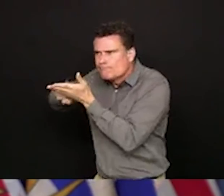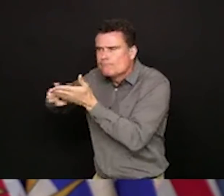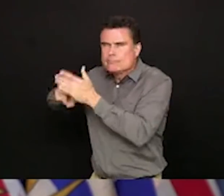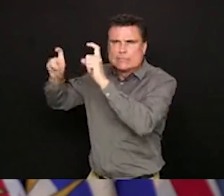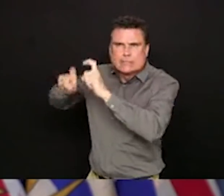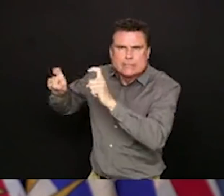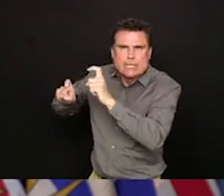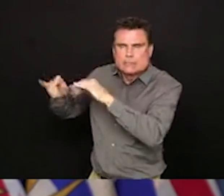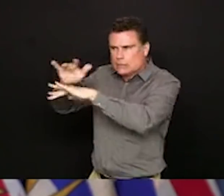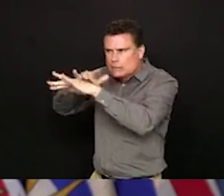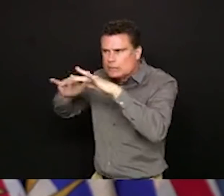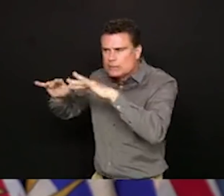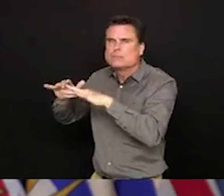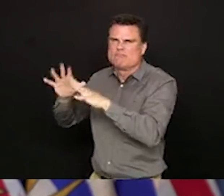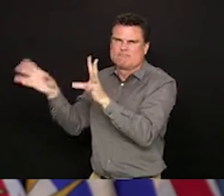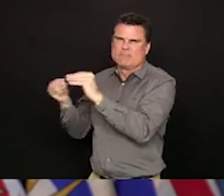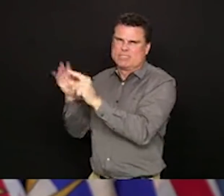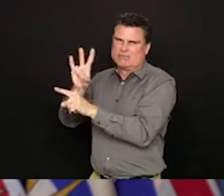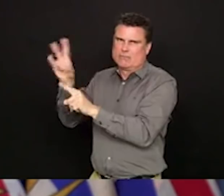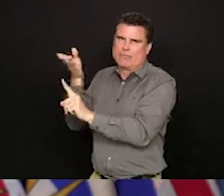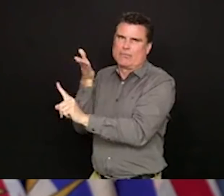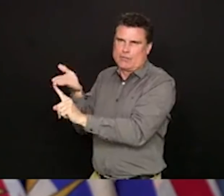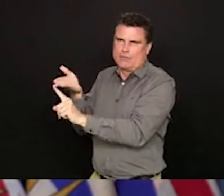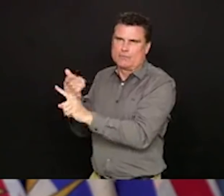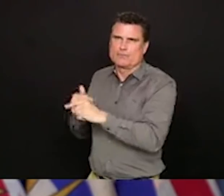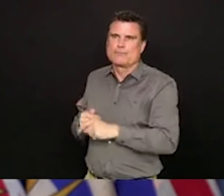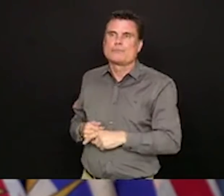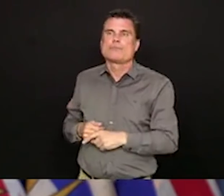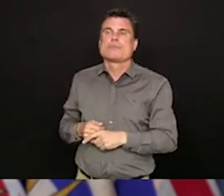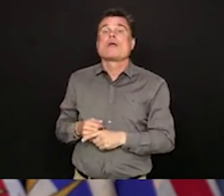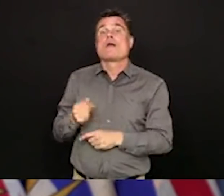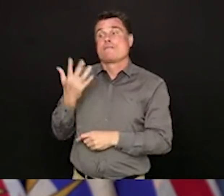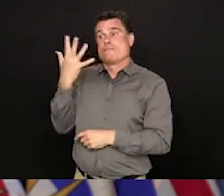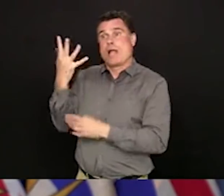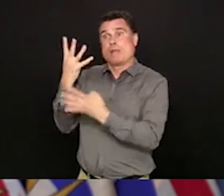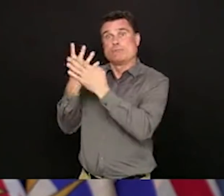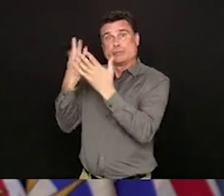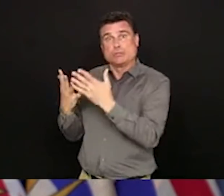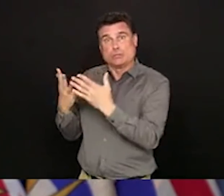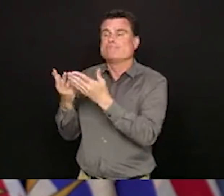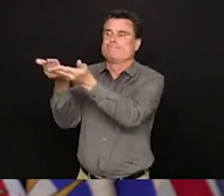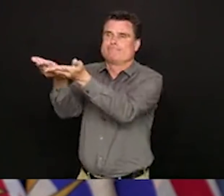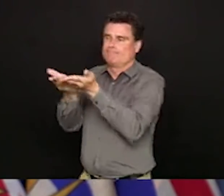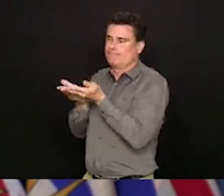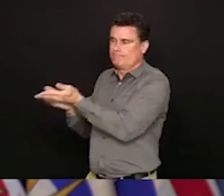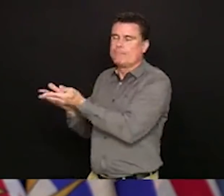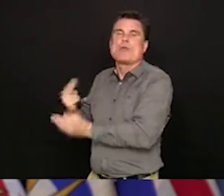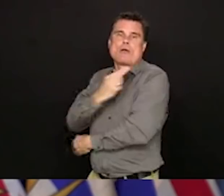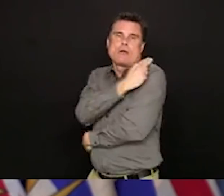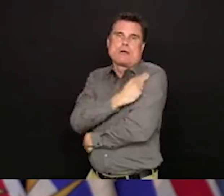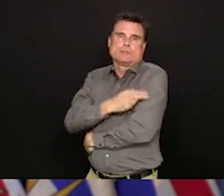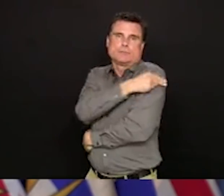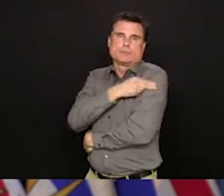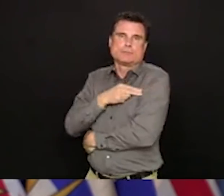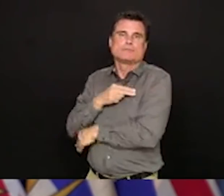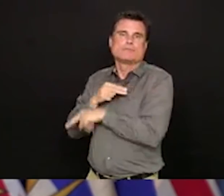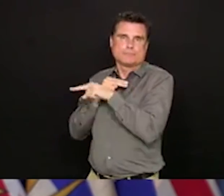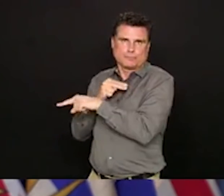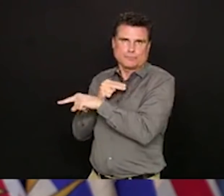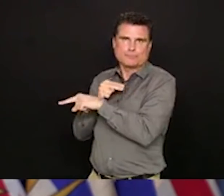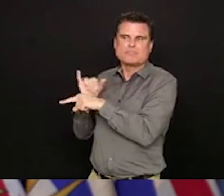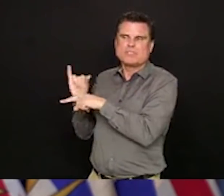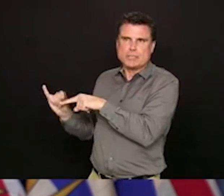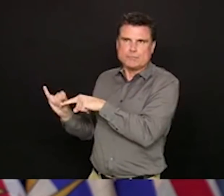5 inmates who are in hospital currently. In addition, we have the 28 cases we talked about